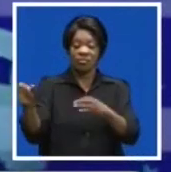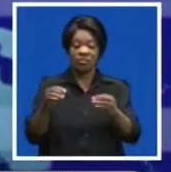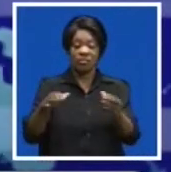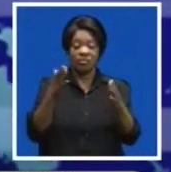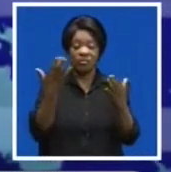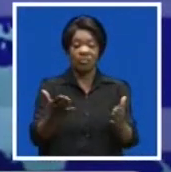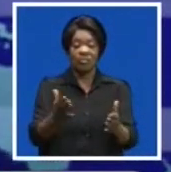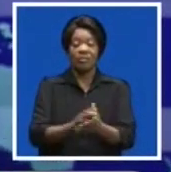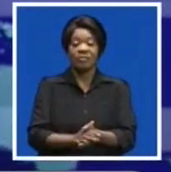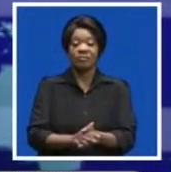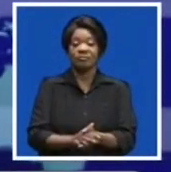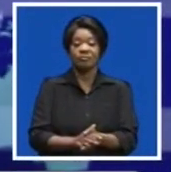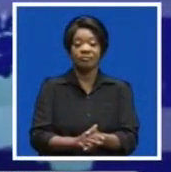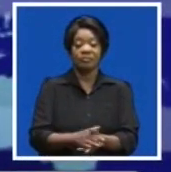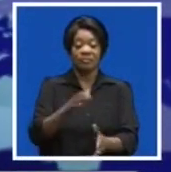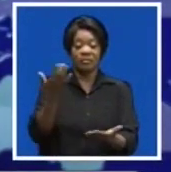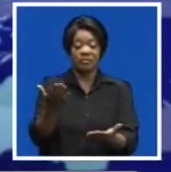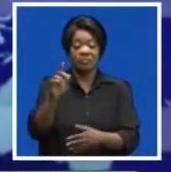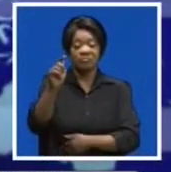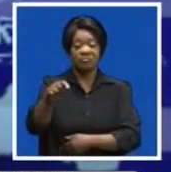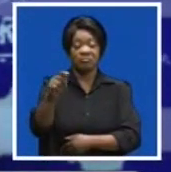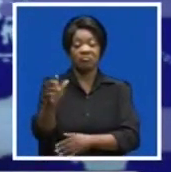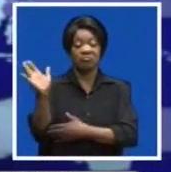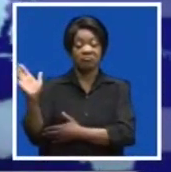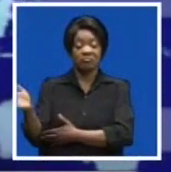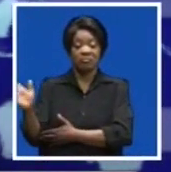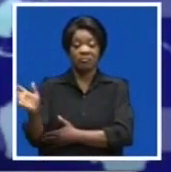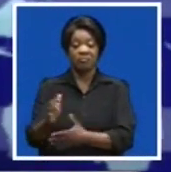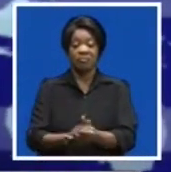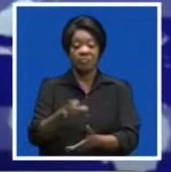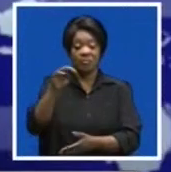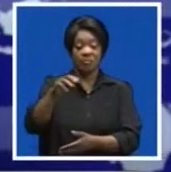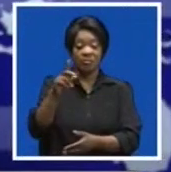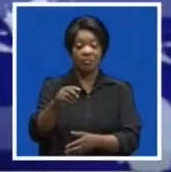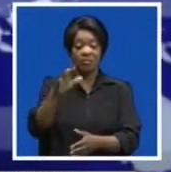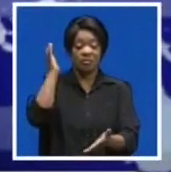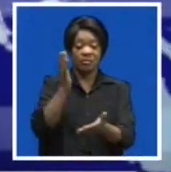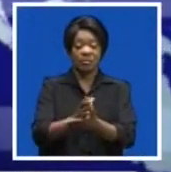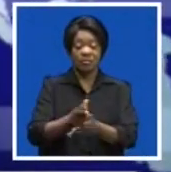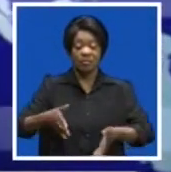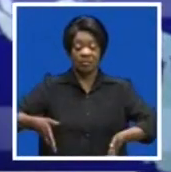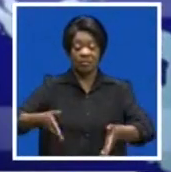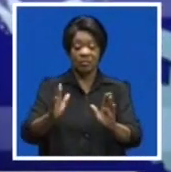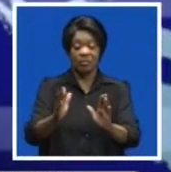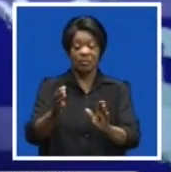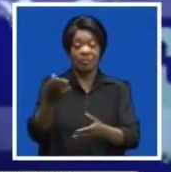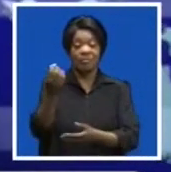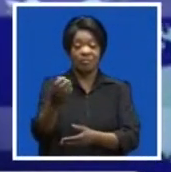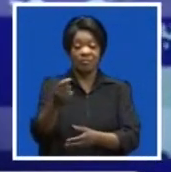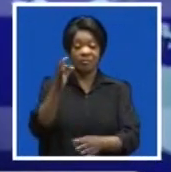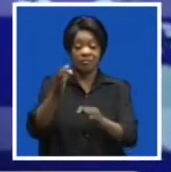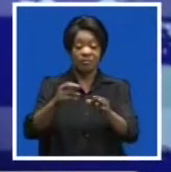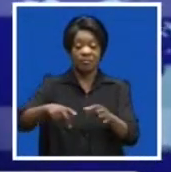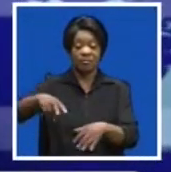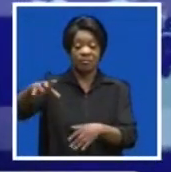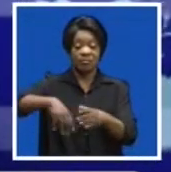some international platforms on demands for UPND MPs to stop getting allowances after walking out of Parliament.